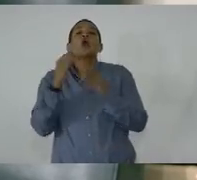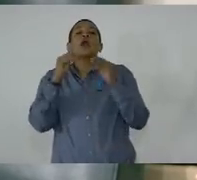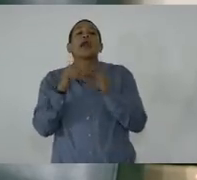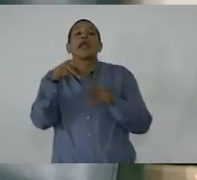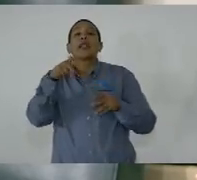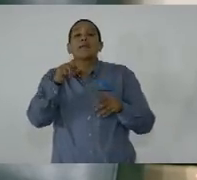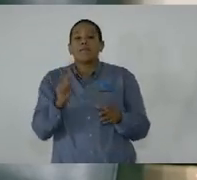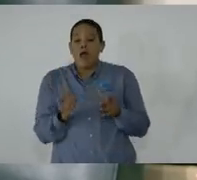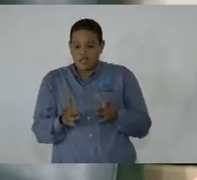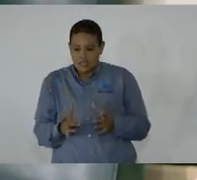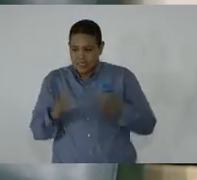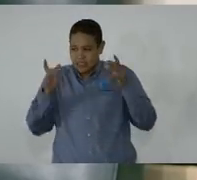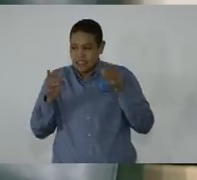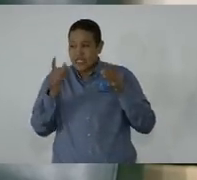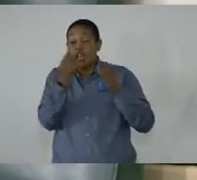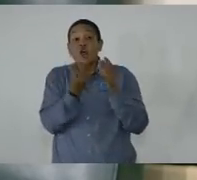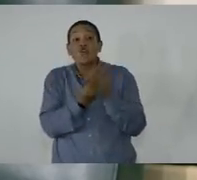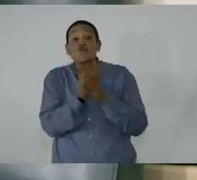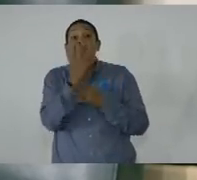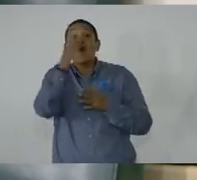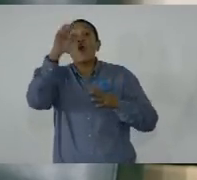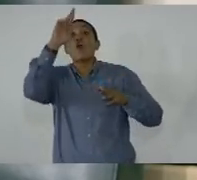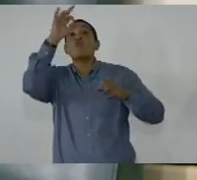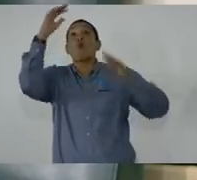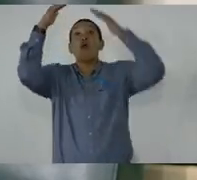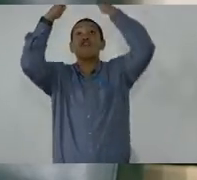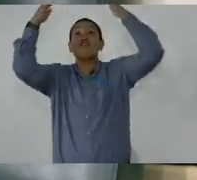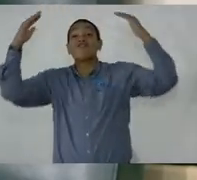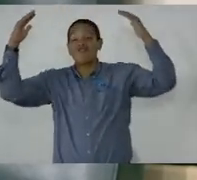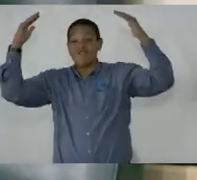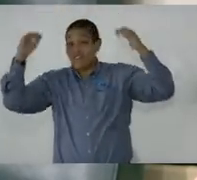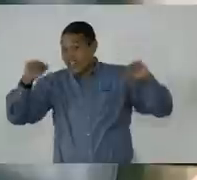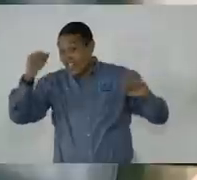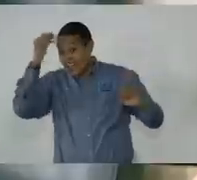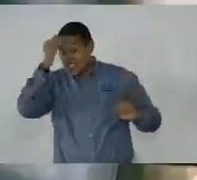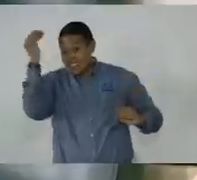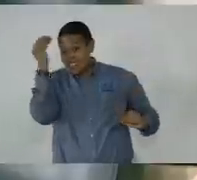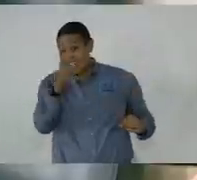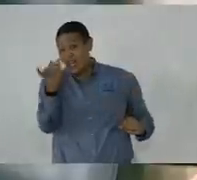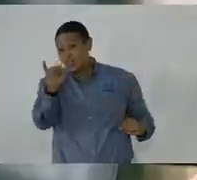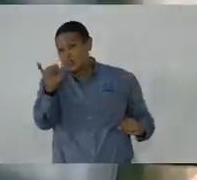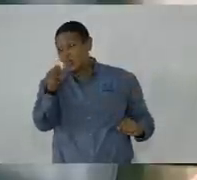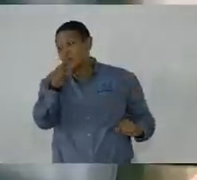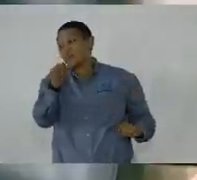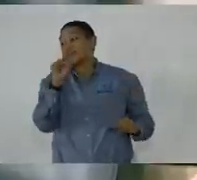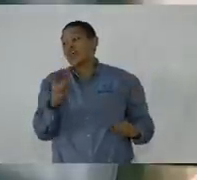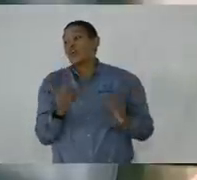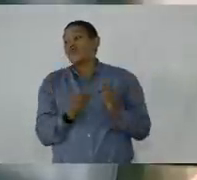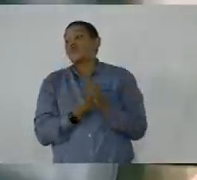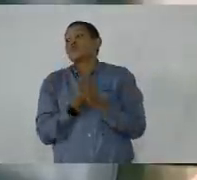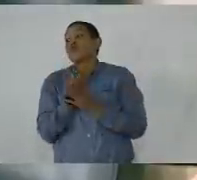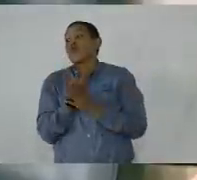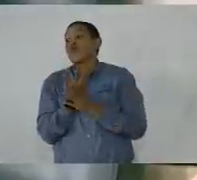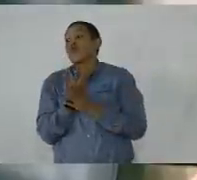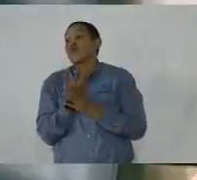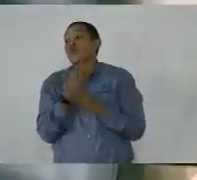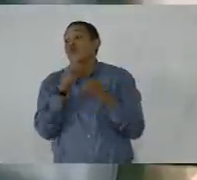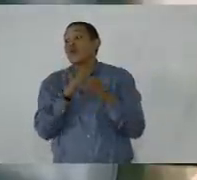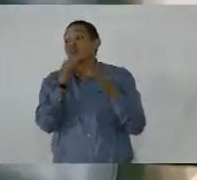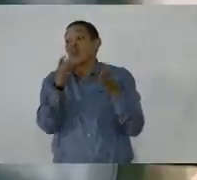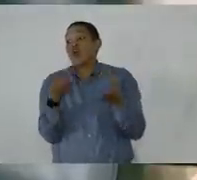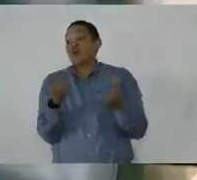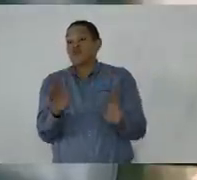pot. You can grow on your roof. And I dare say, Minister Shaw, you can grow in your